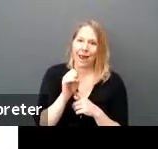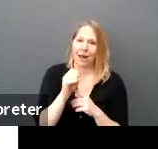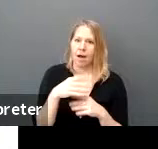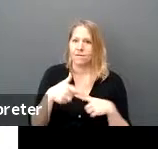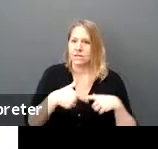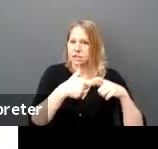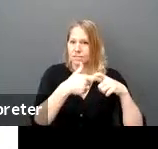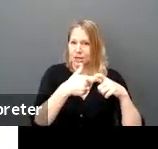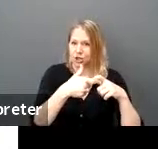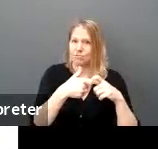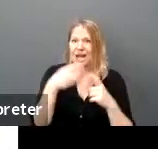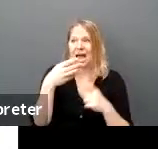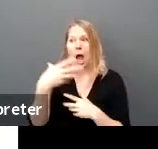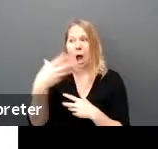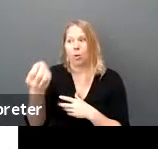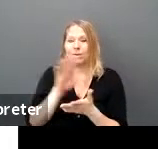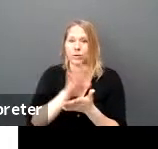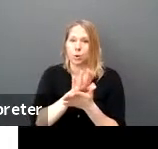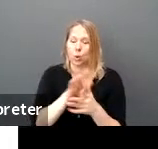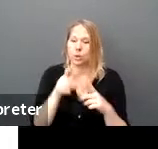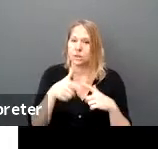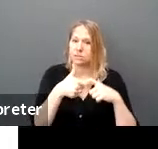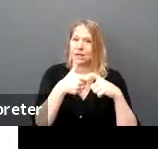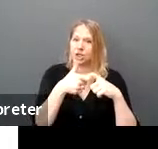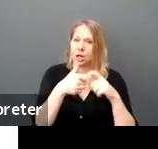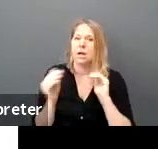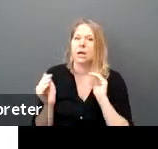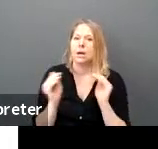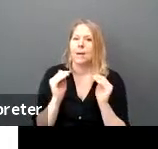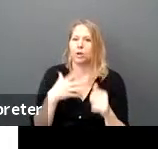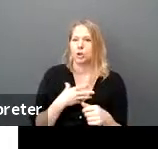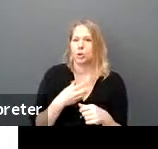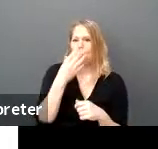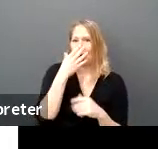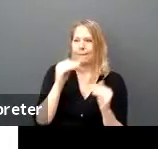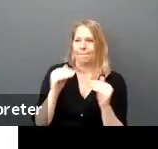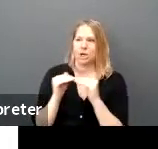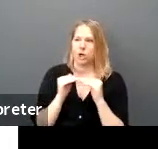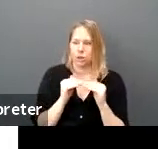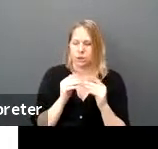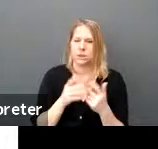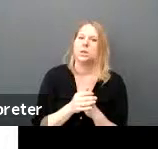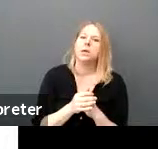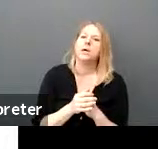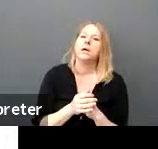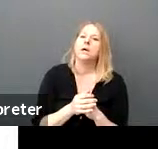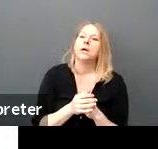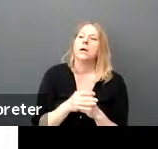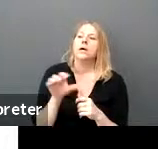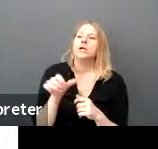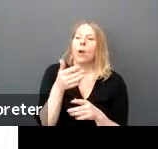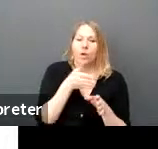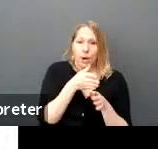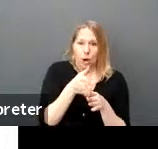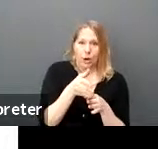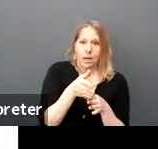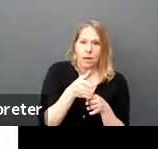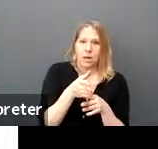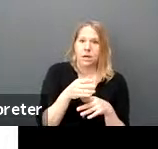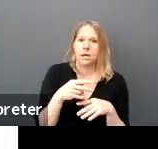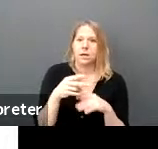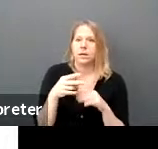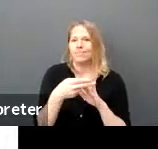especially out-of-school suspension, compared to their white peers. And so another area